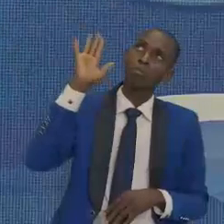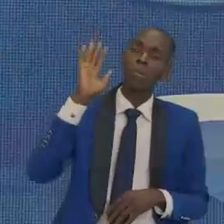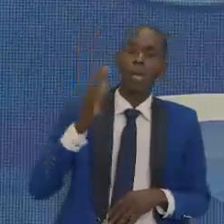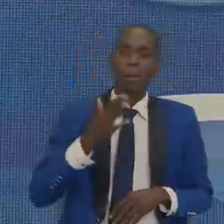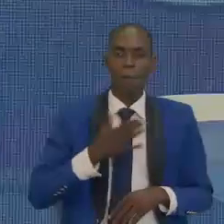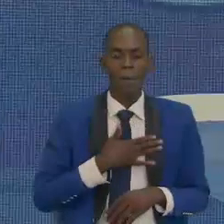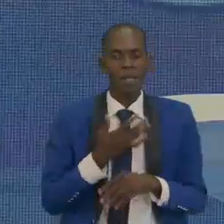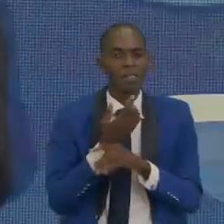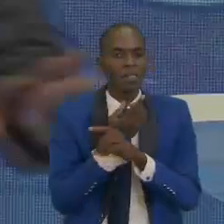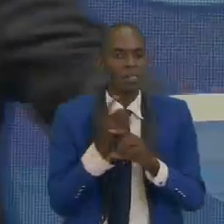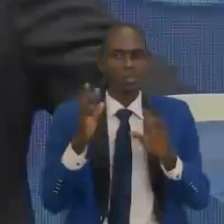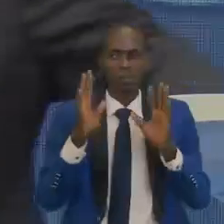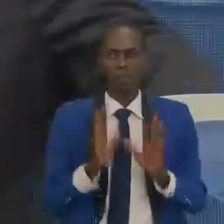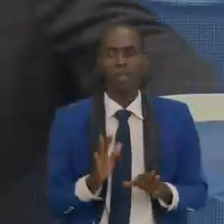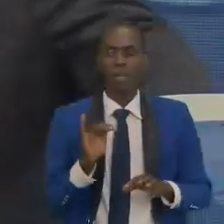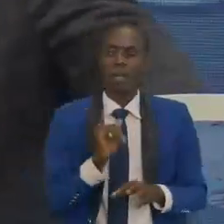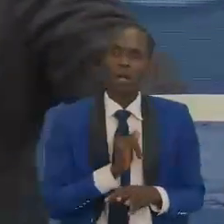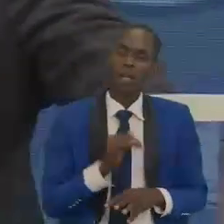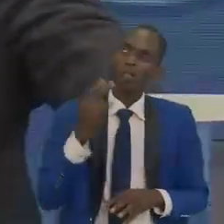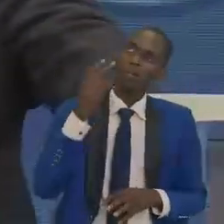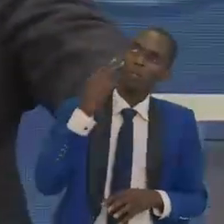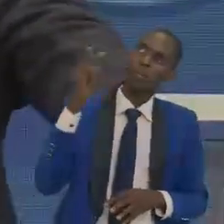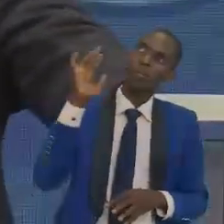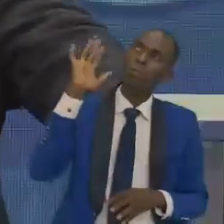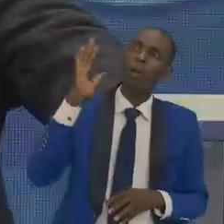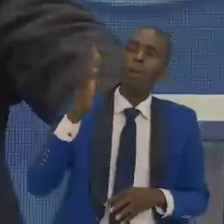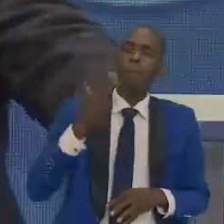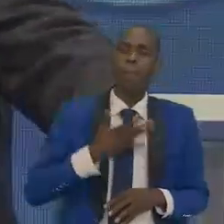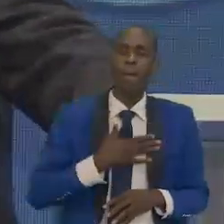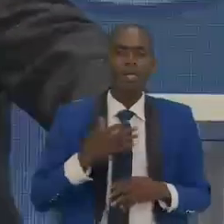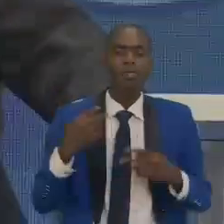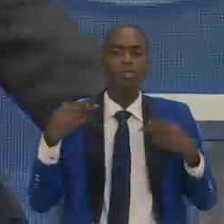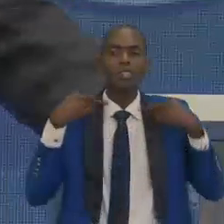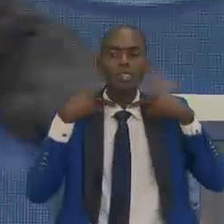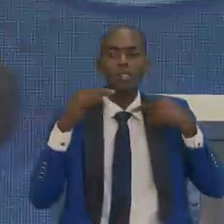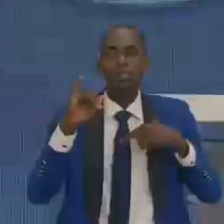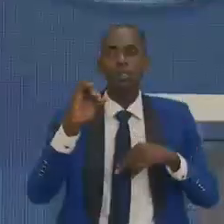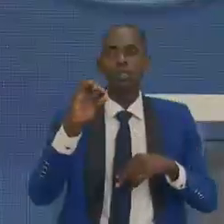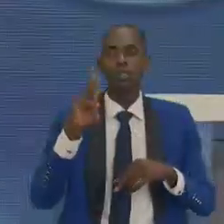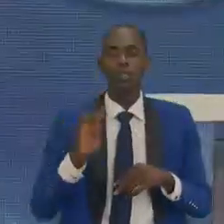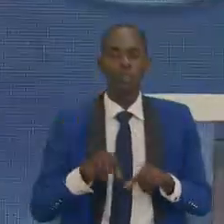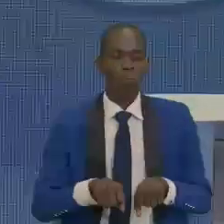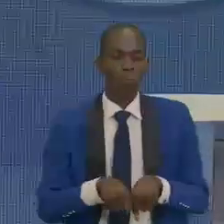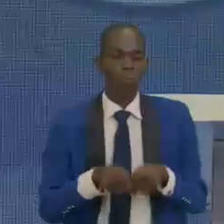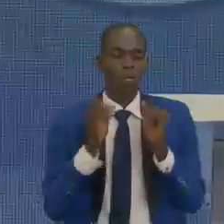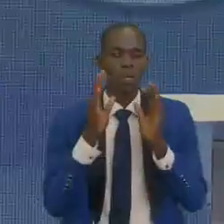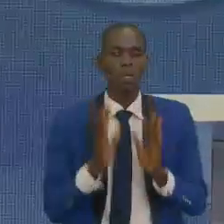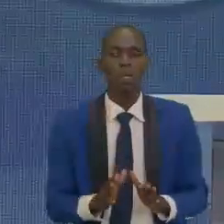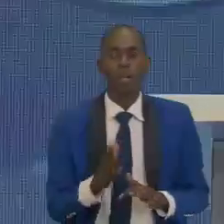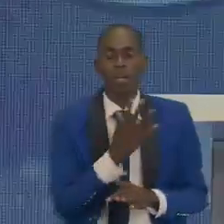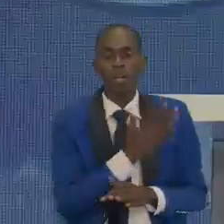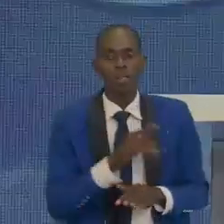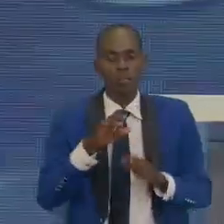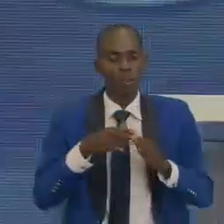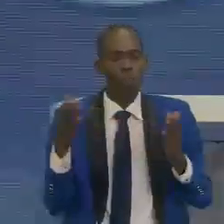deliverer. I see him, the yoke breaker. And you open the eyes of your